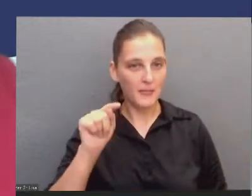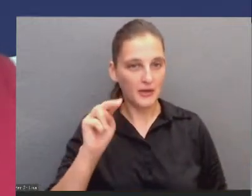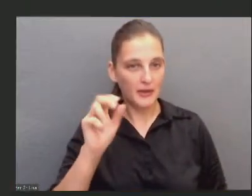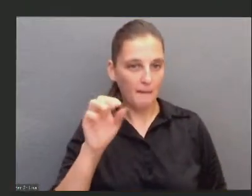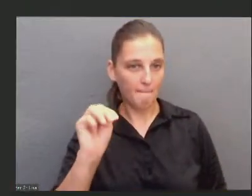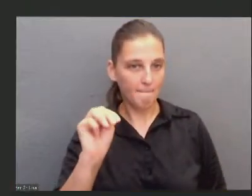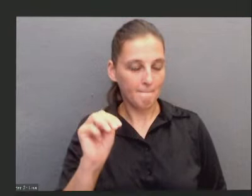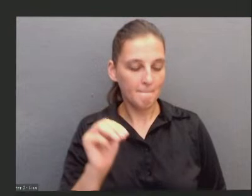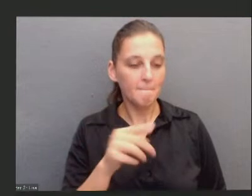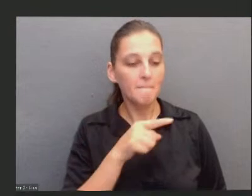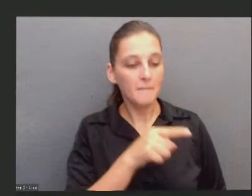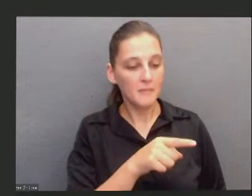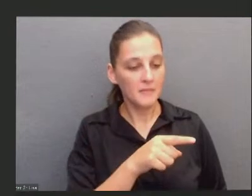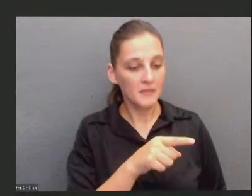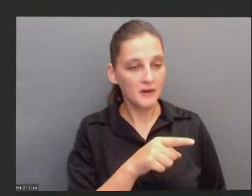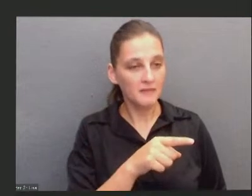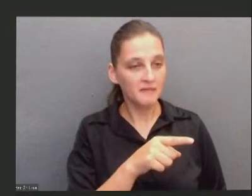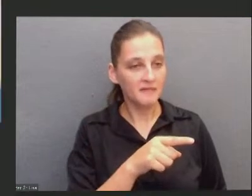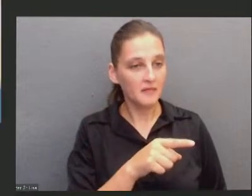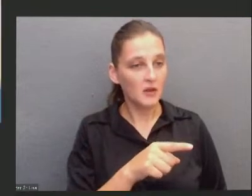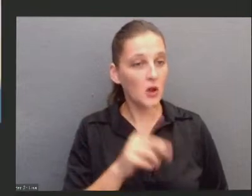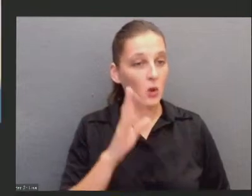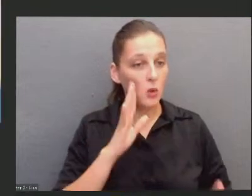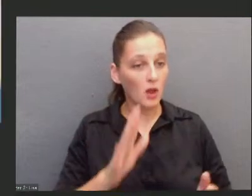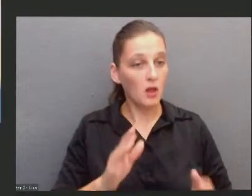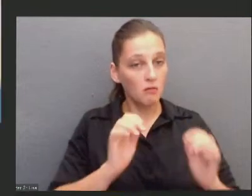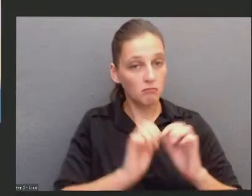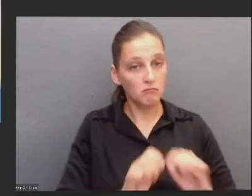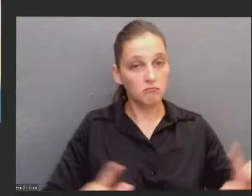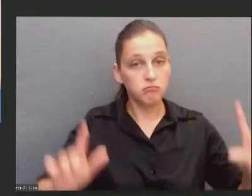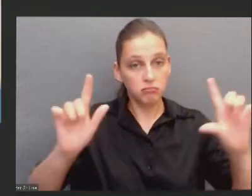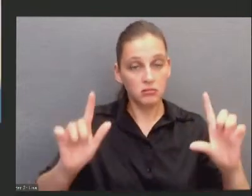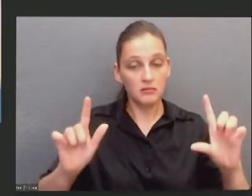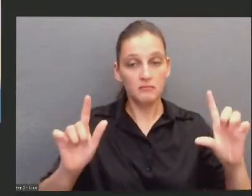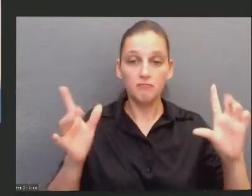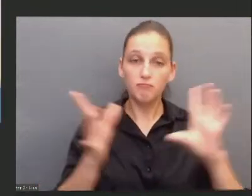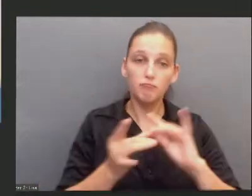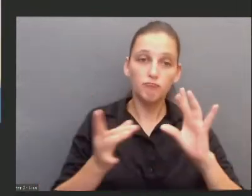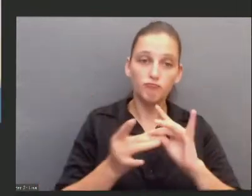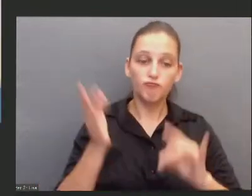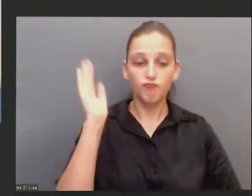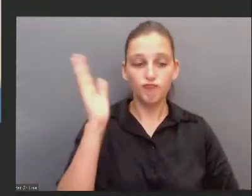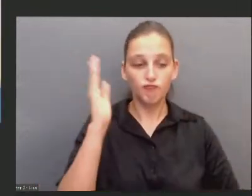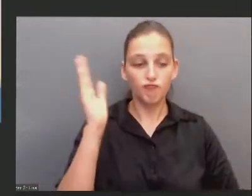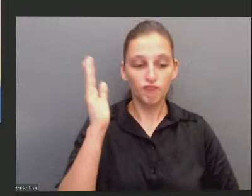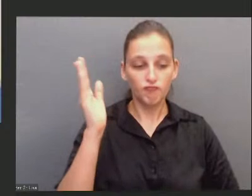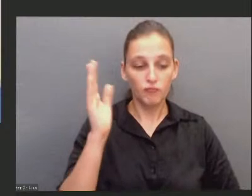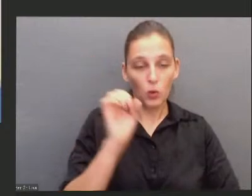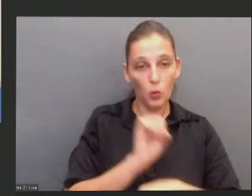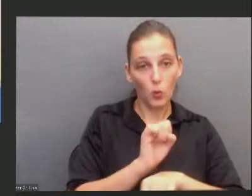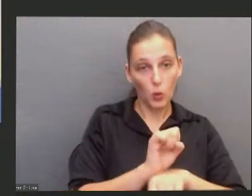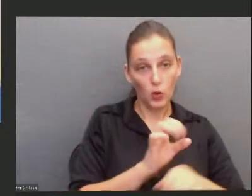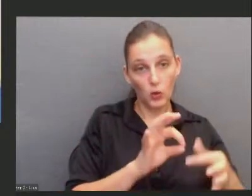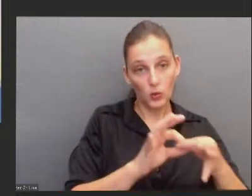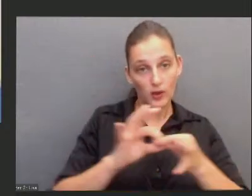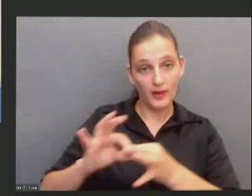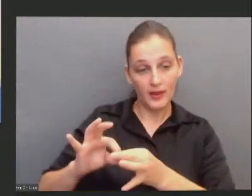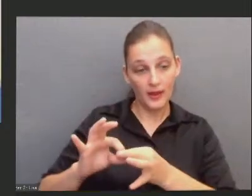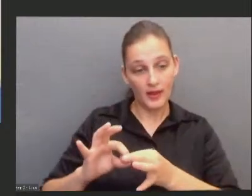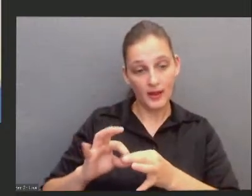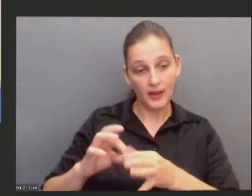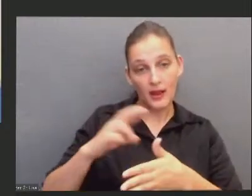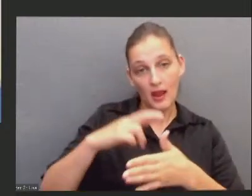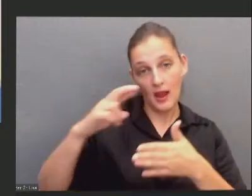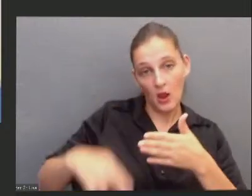bring to our viewers and the public the work relating to outcome